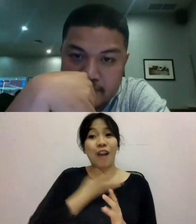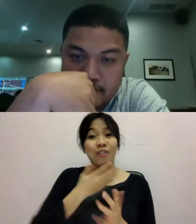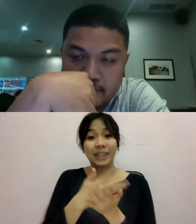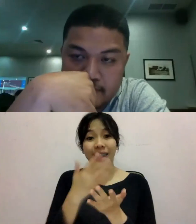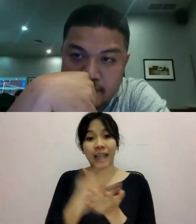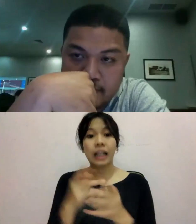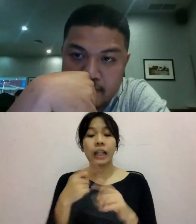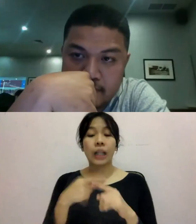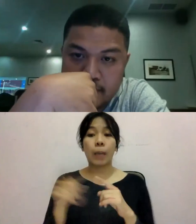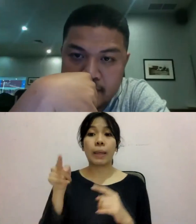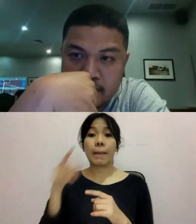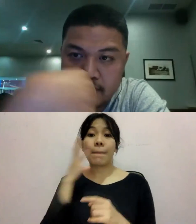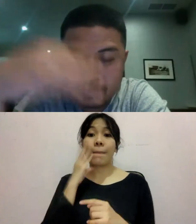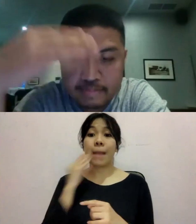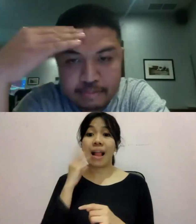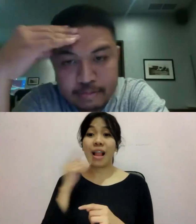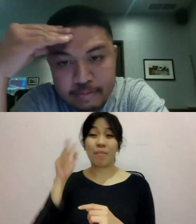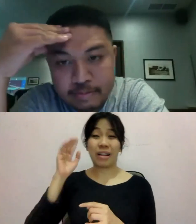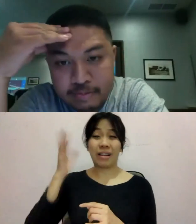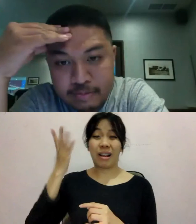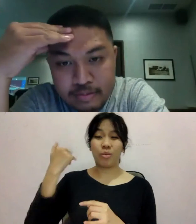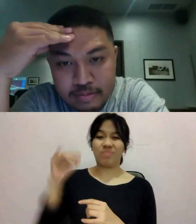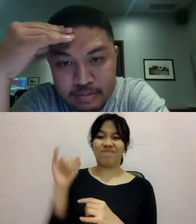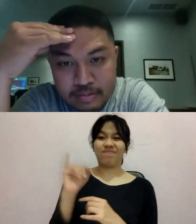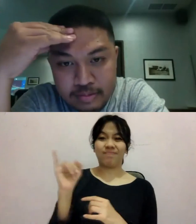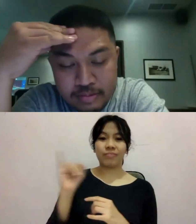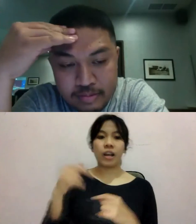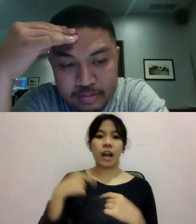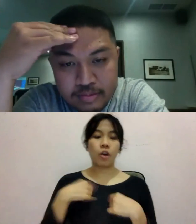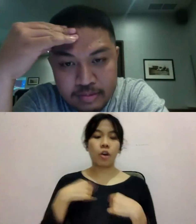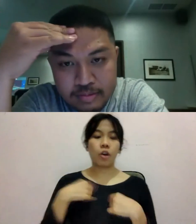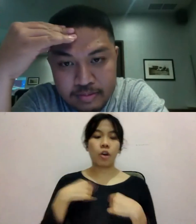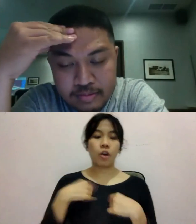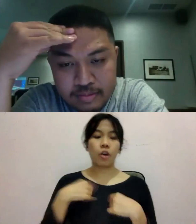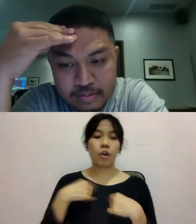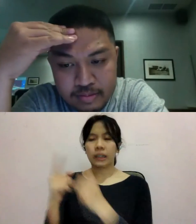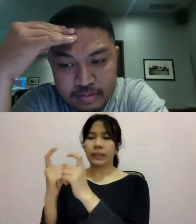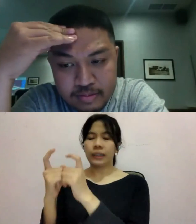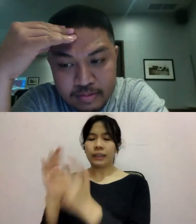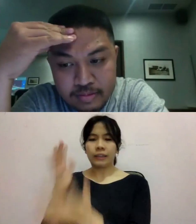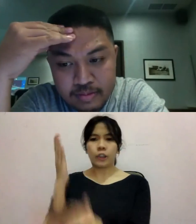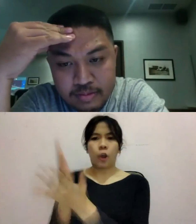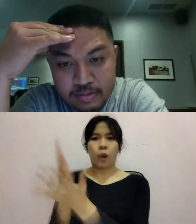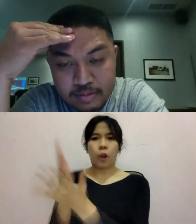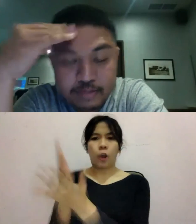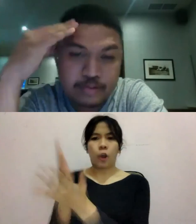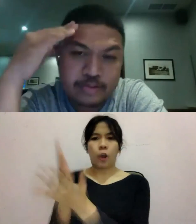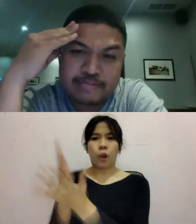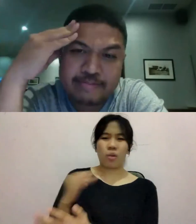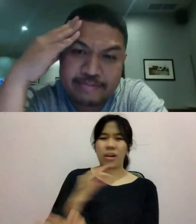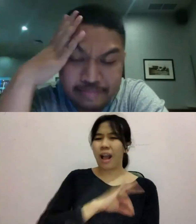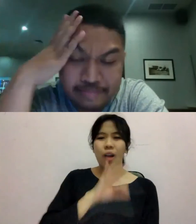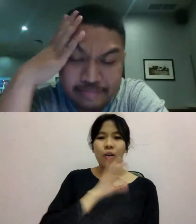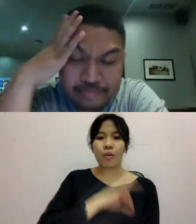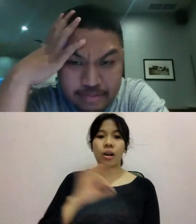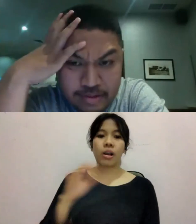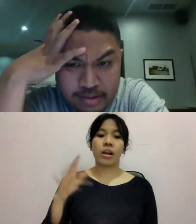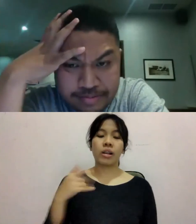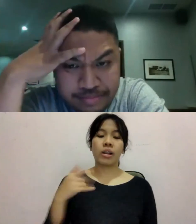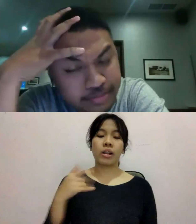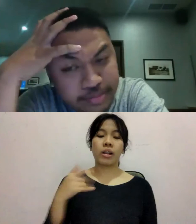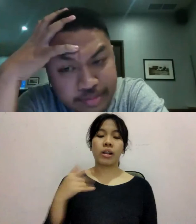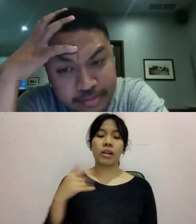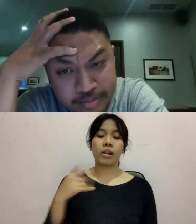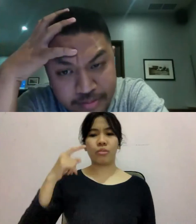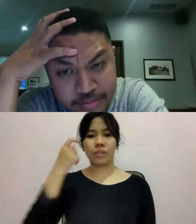me realize that I need to stop this cycle. And I realized that I was born into some sort